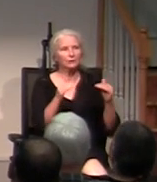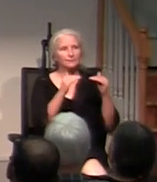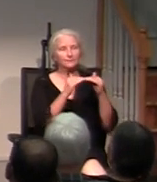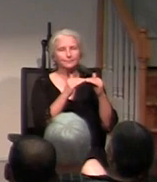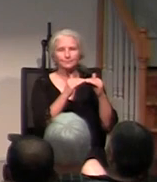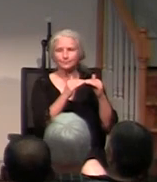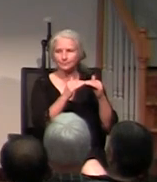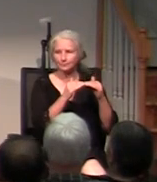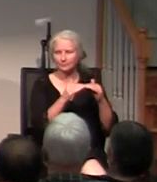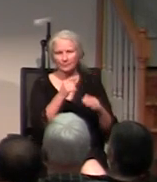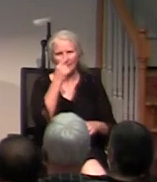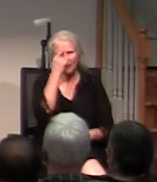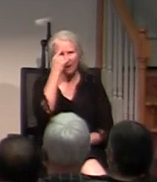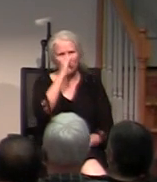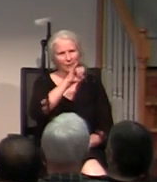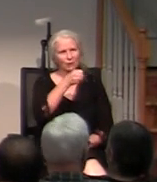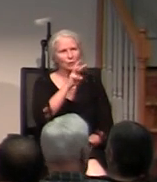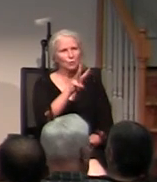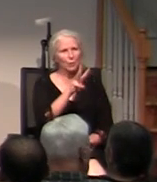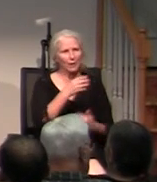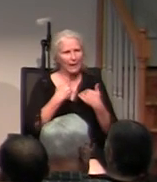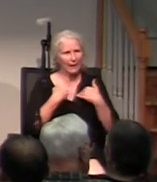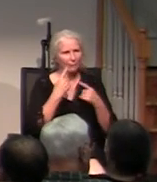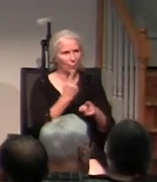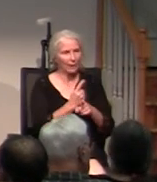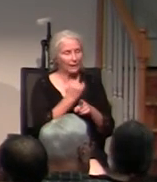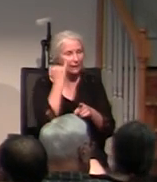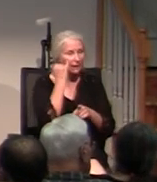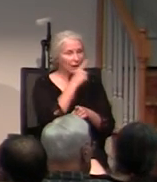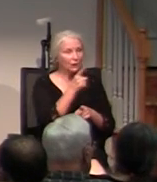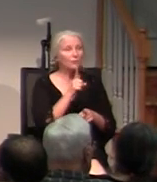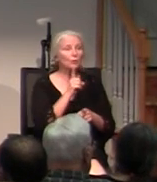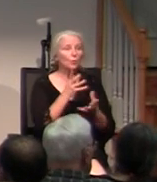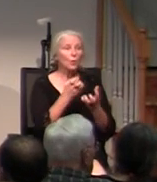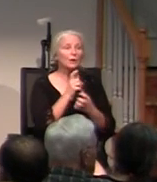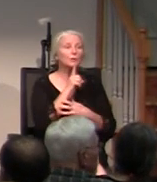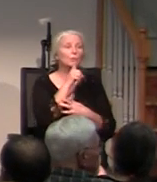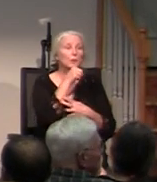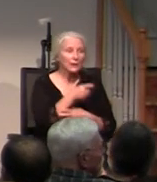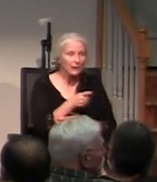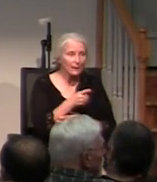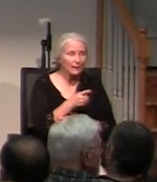think Jones and Wagner had it right. If you want to really answer a controversialist,